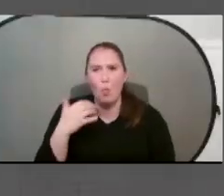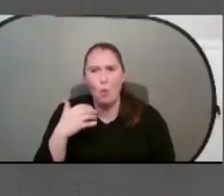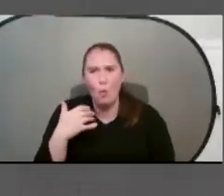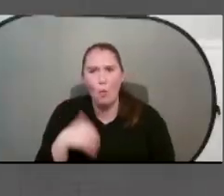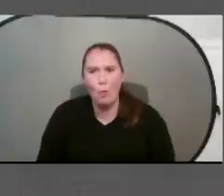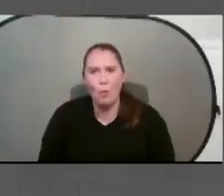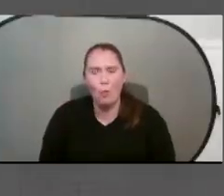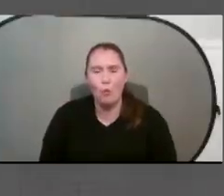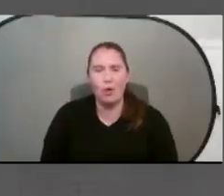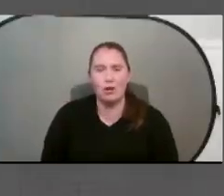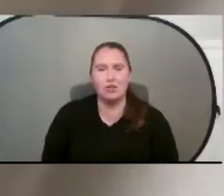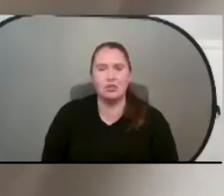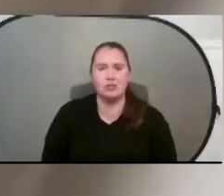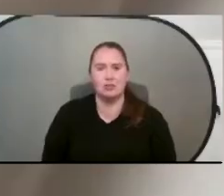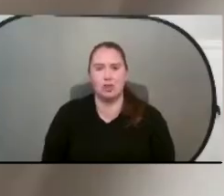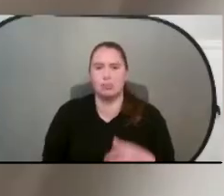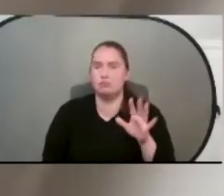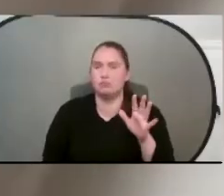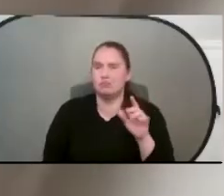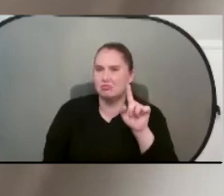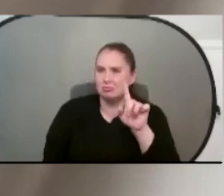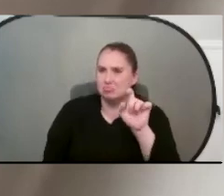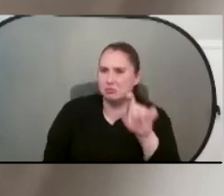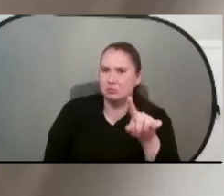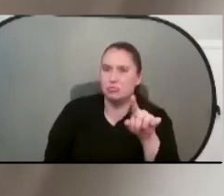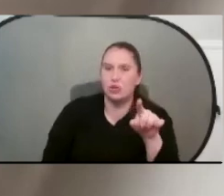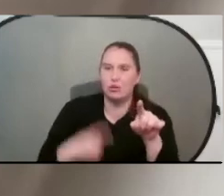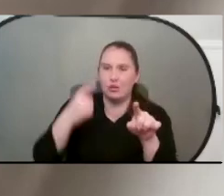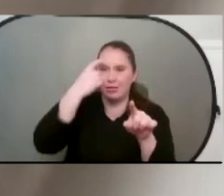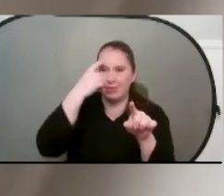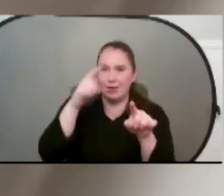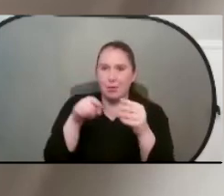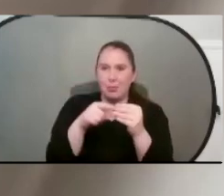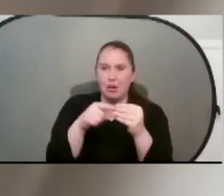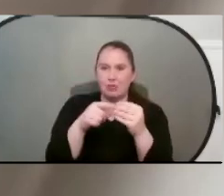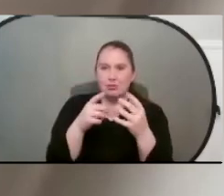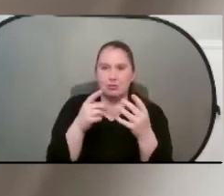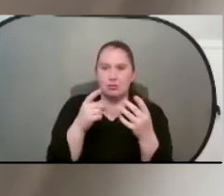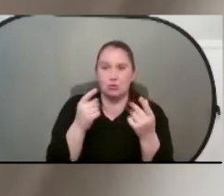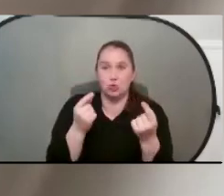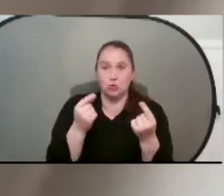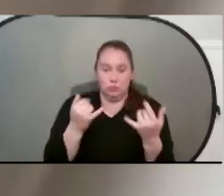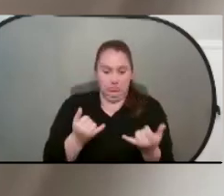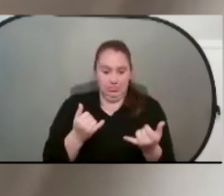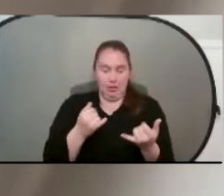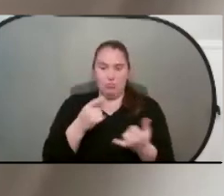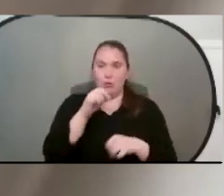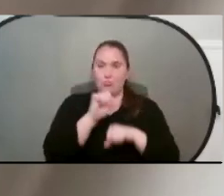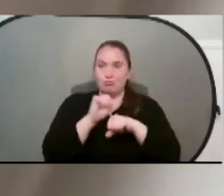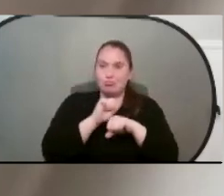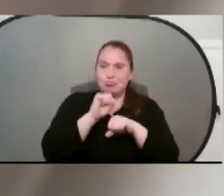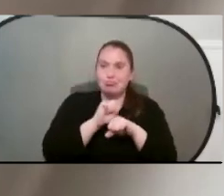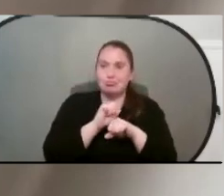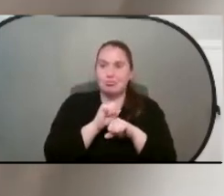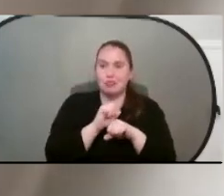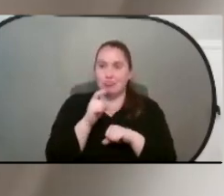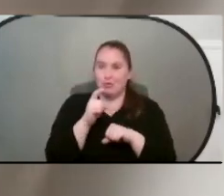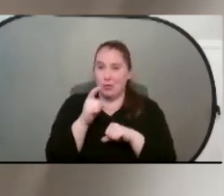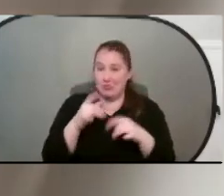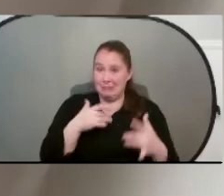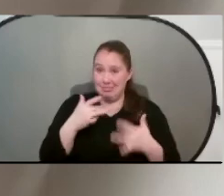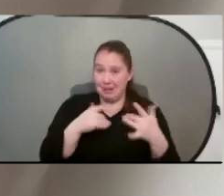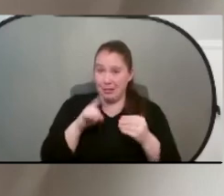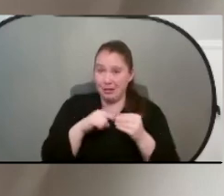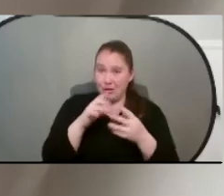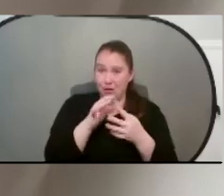And so. What do you think about the phase one as somebody working in the school? Did, were you excited